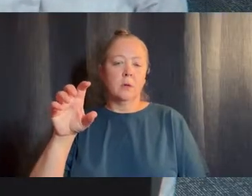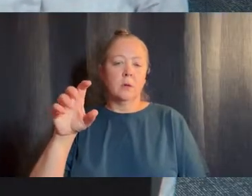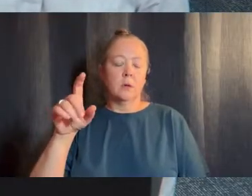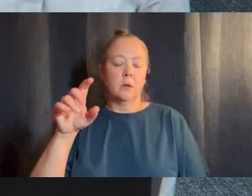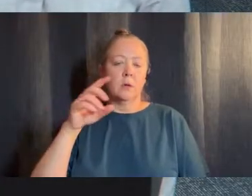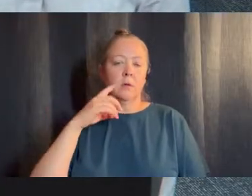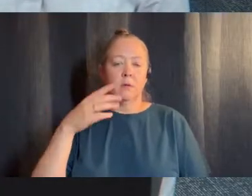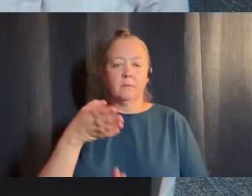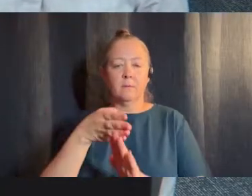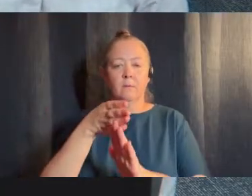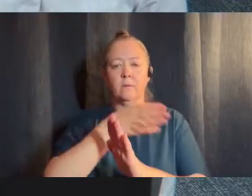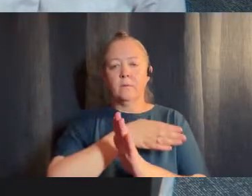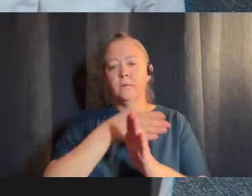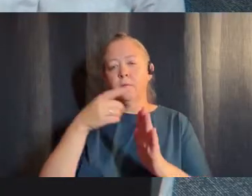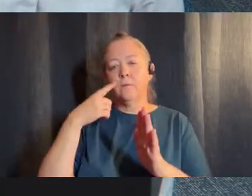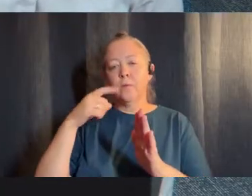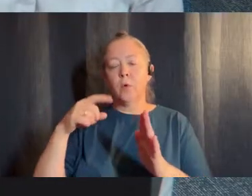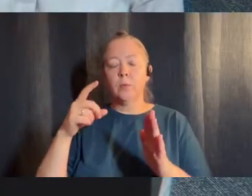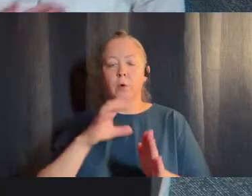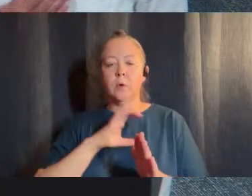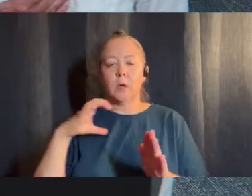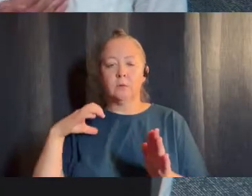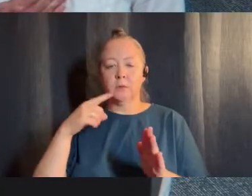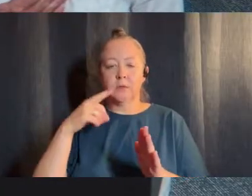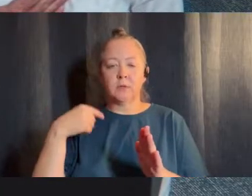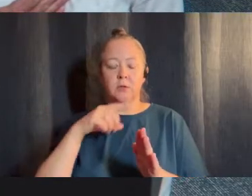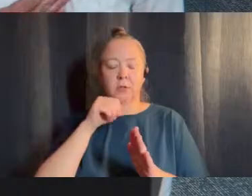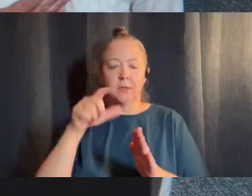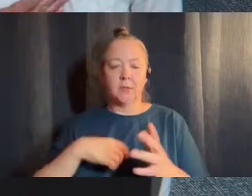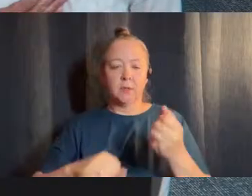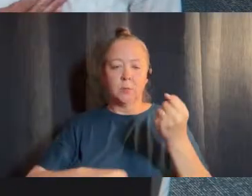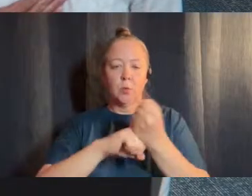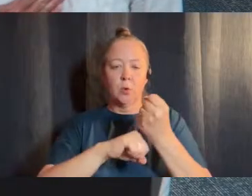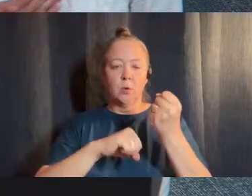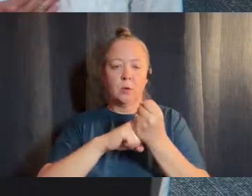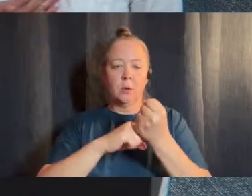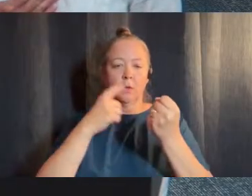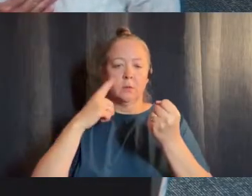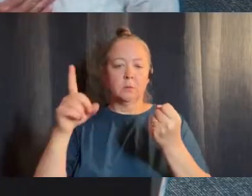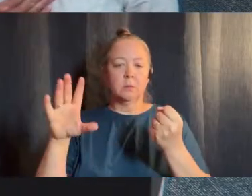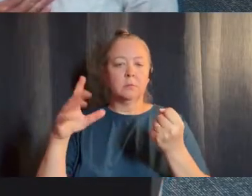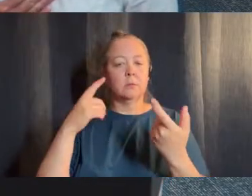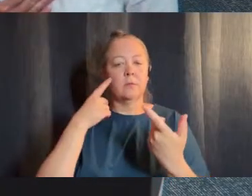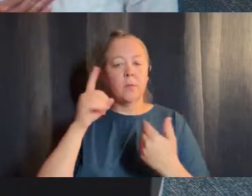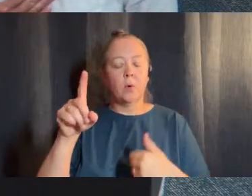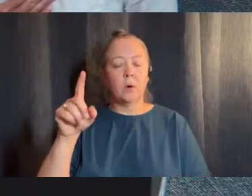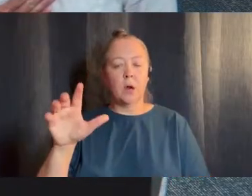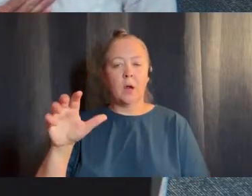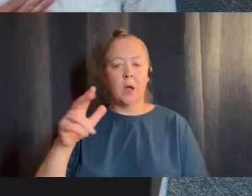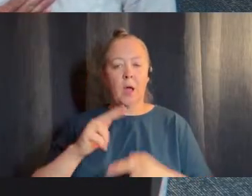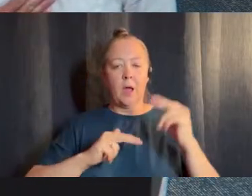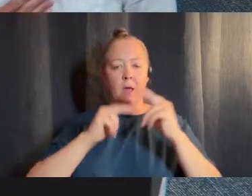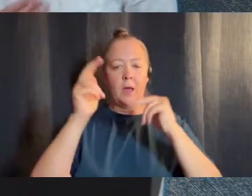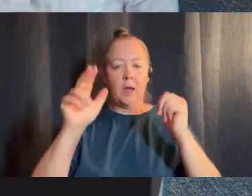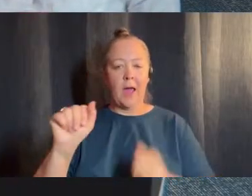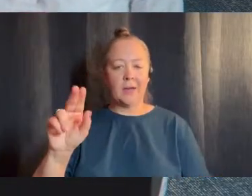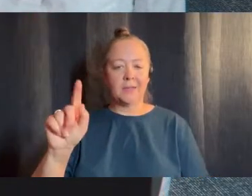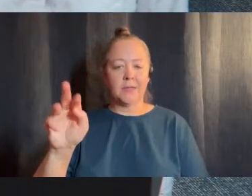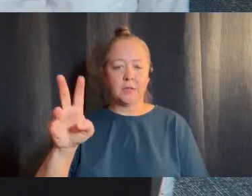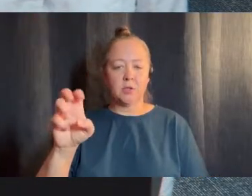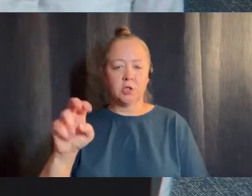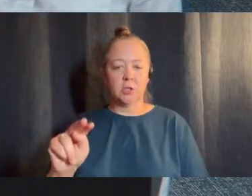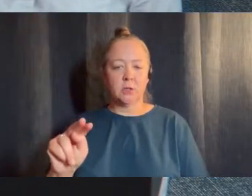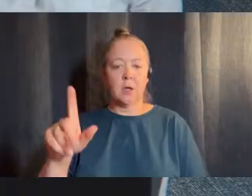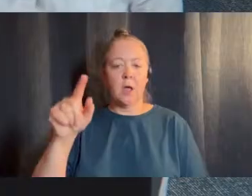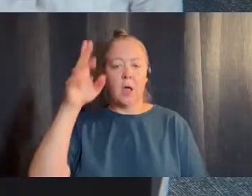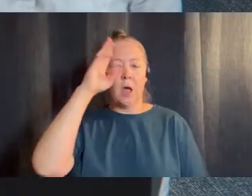that information with the town, which is my responsibility. It was not necessarily my opinion, it was